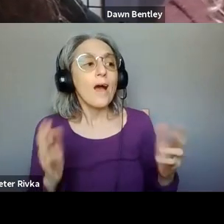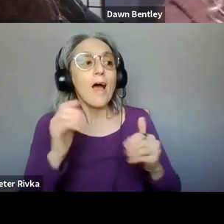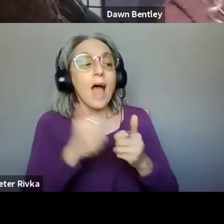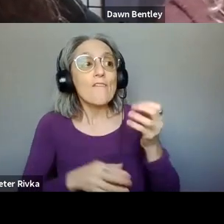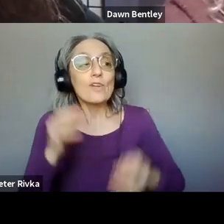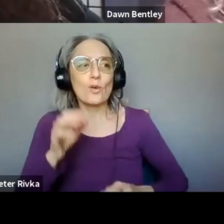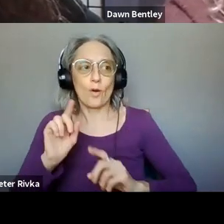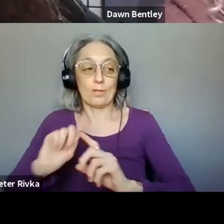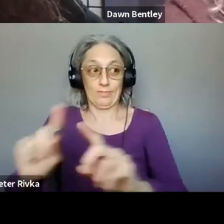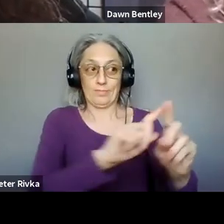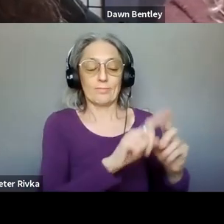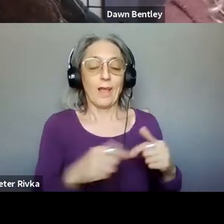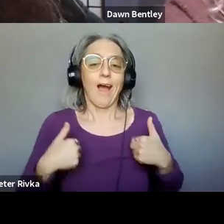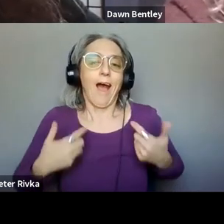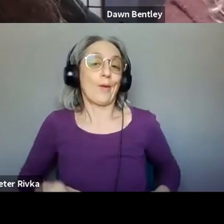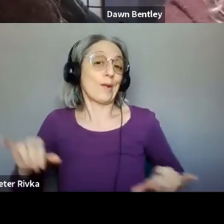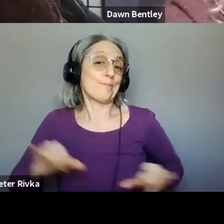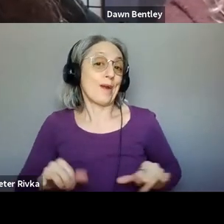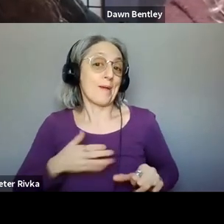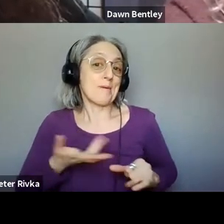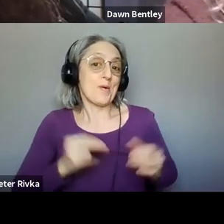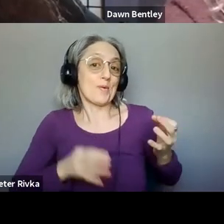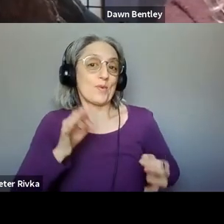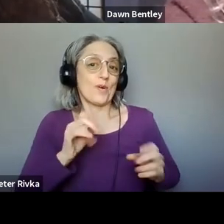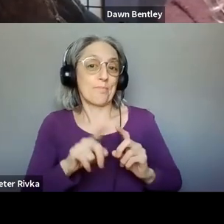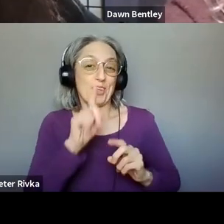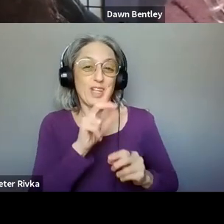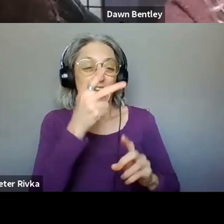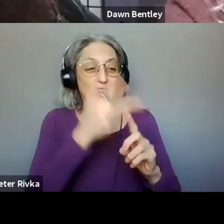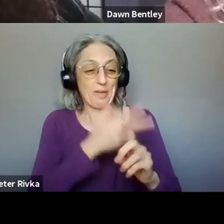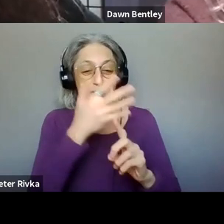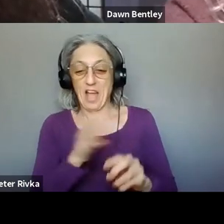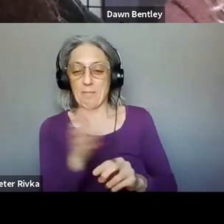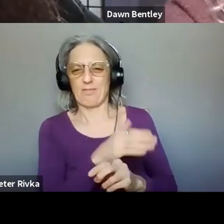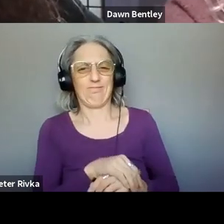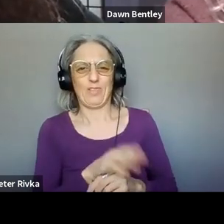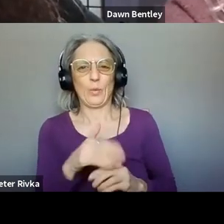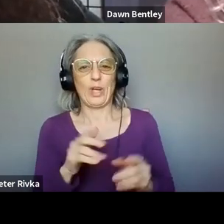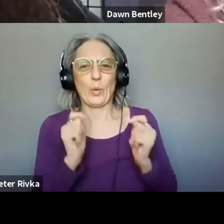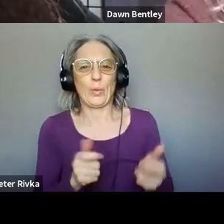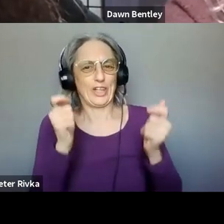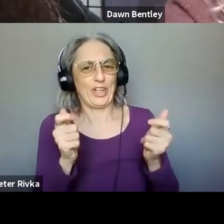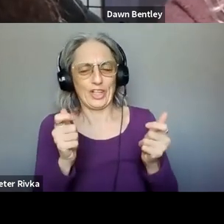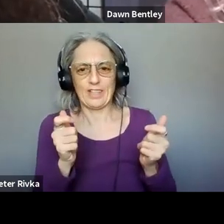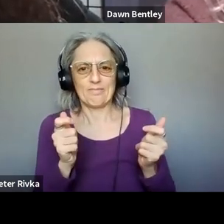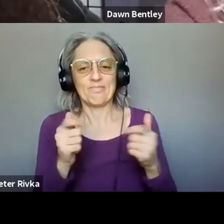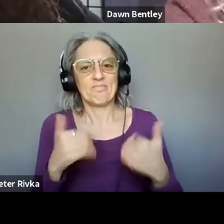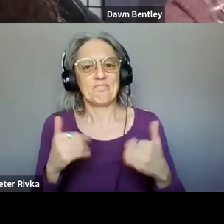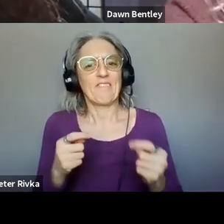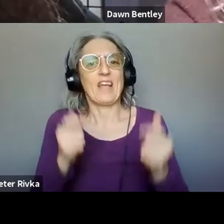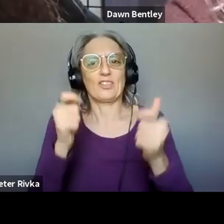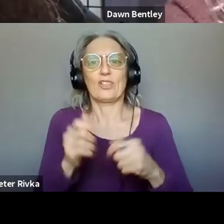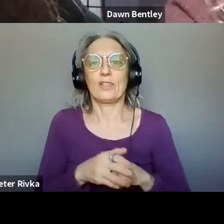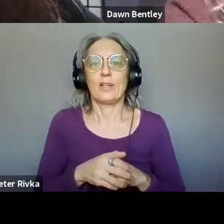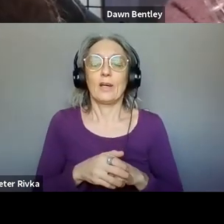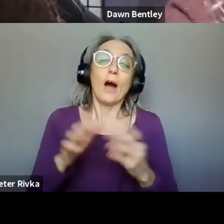brag about my court, but we move much quicker than that in our court. I'm not saying I'm a great judge, but I do have a great